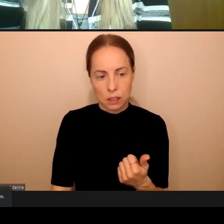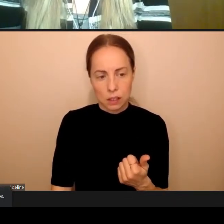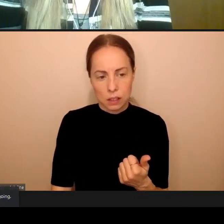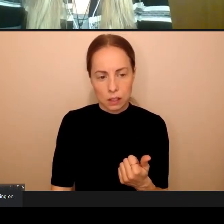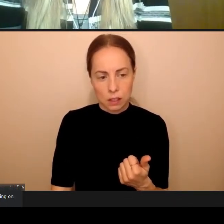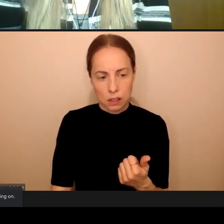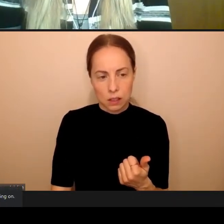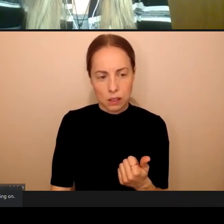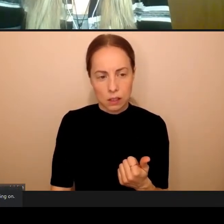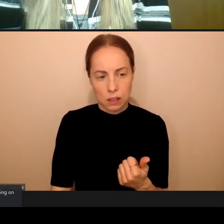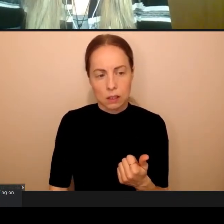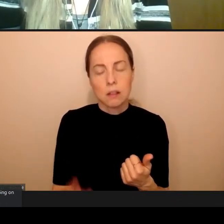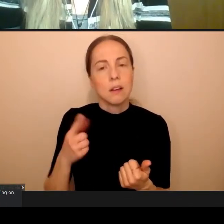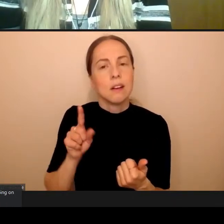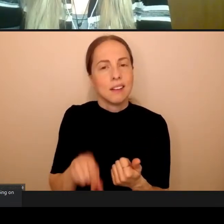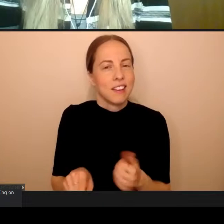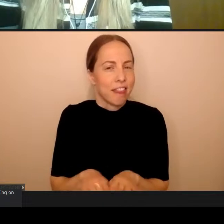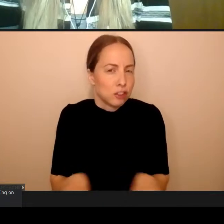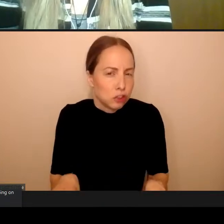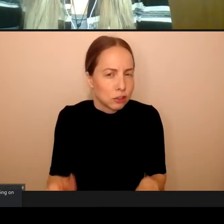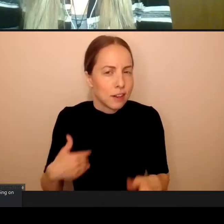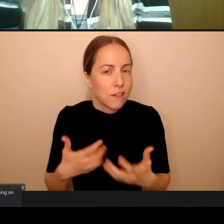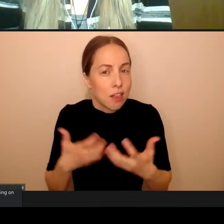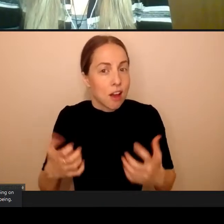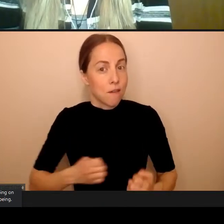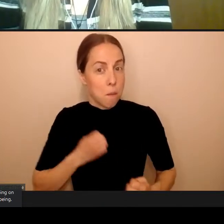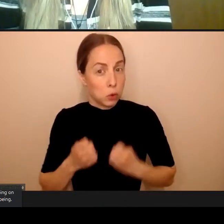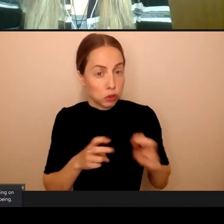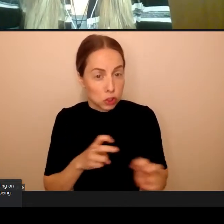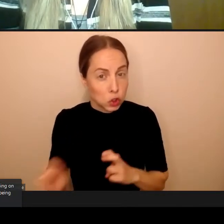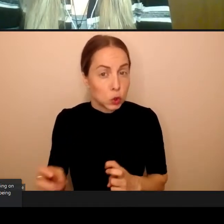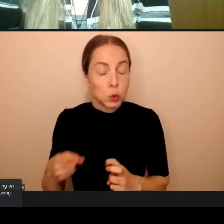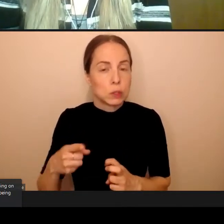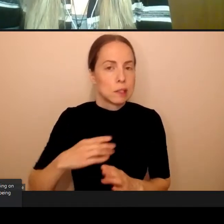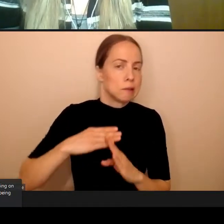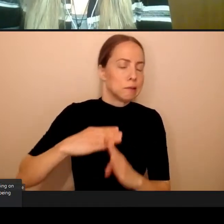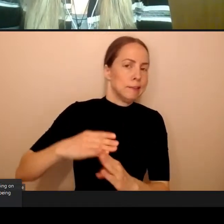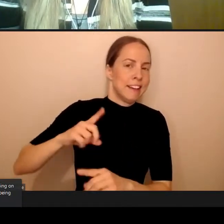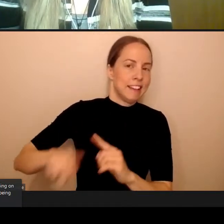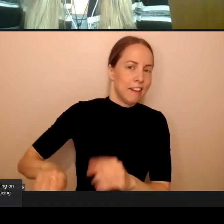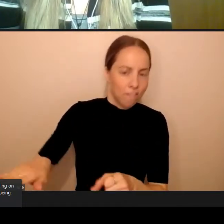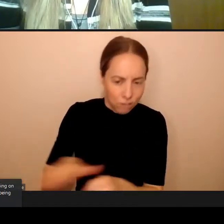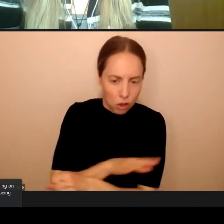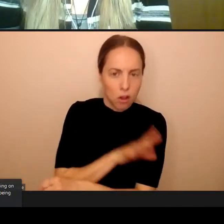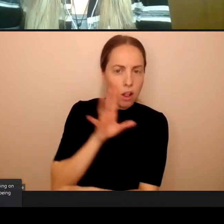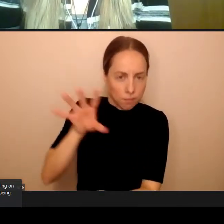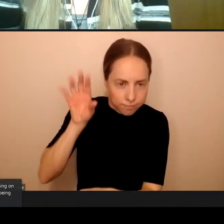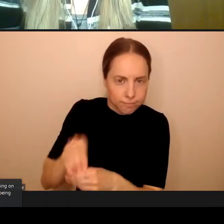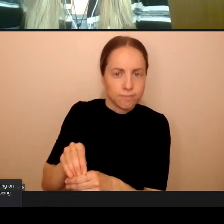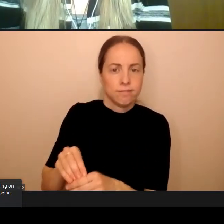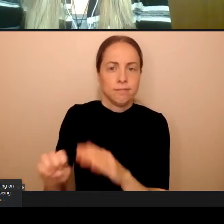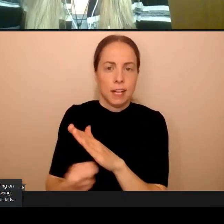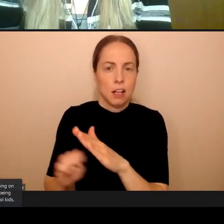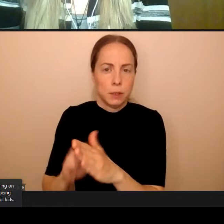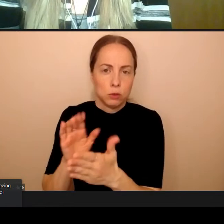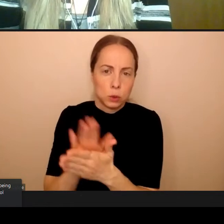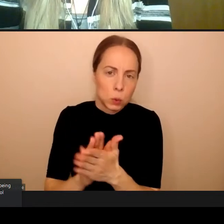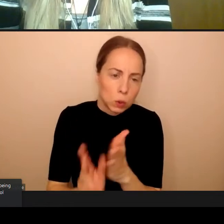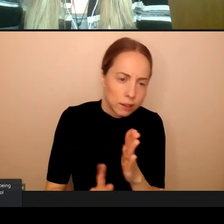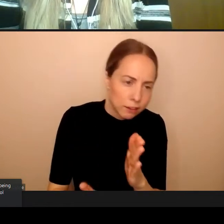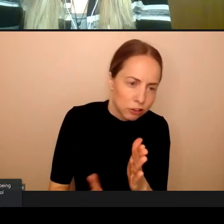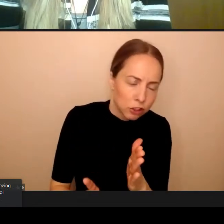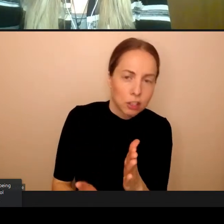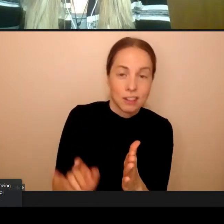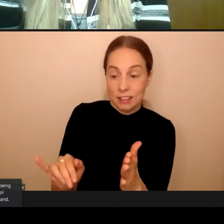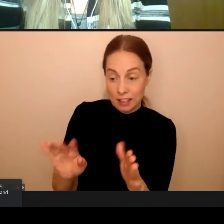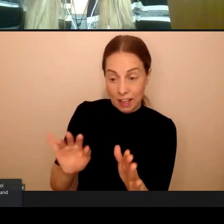going on that are kind of preventing them from being fully participatory in elementary school, kindergarten. So they come to